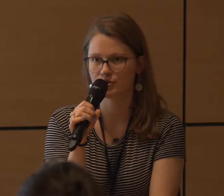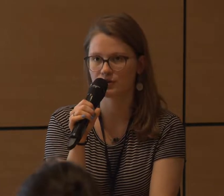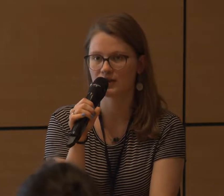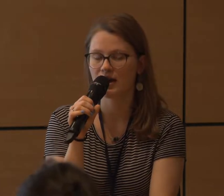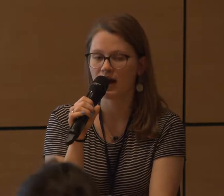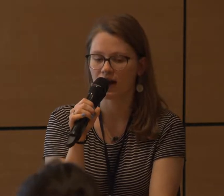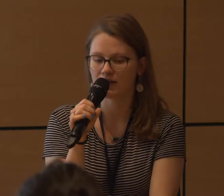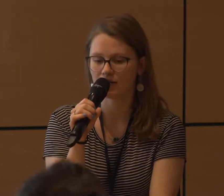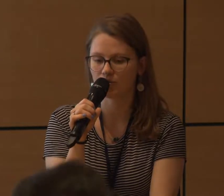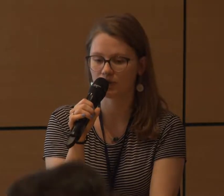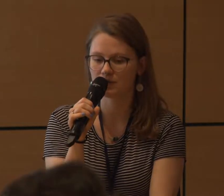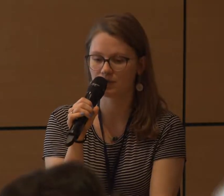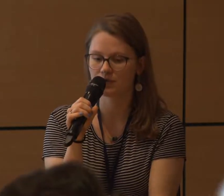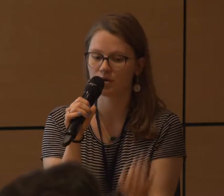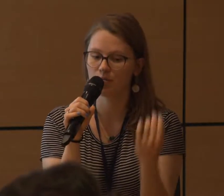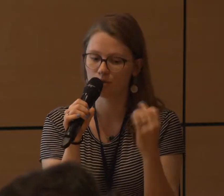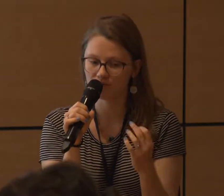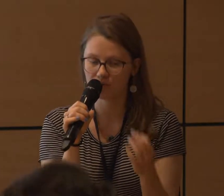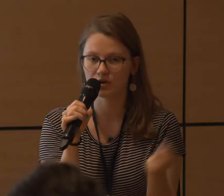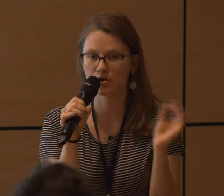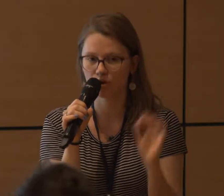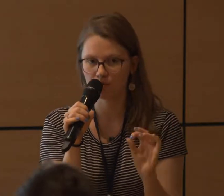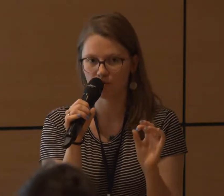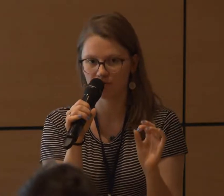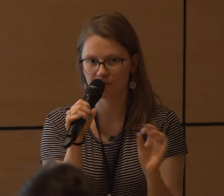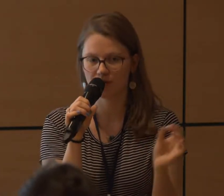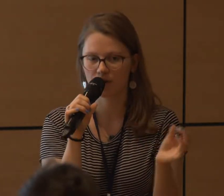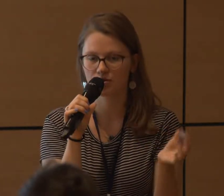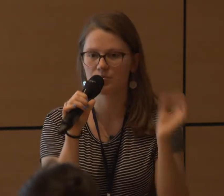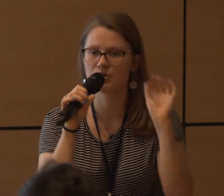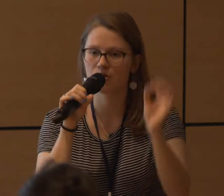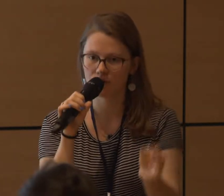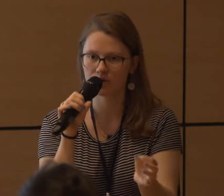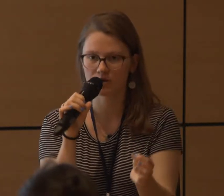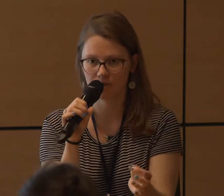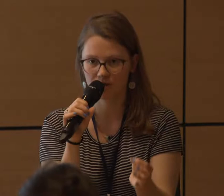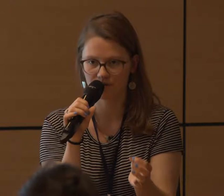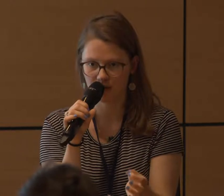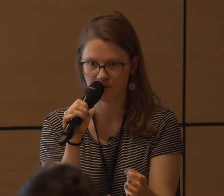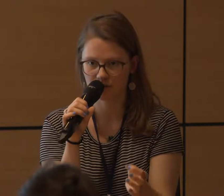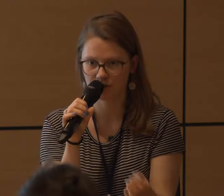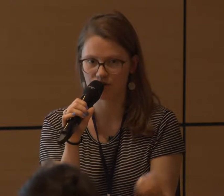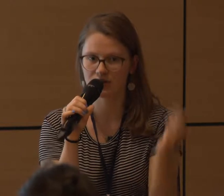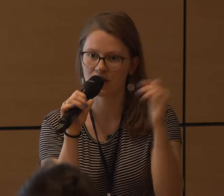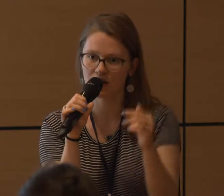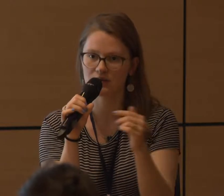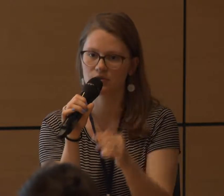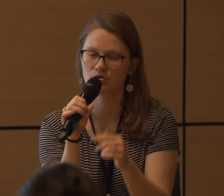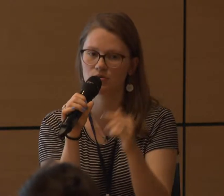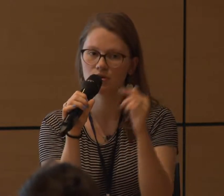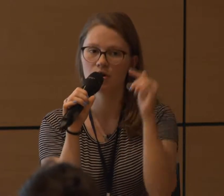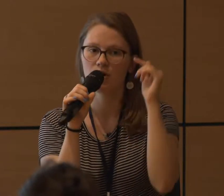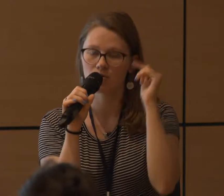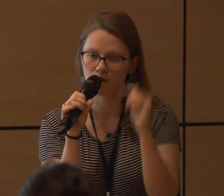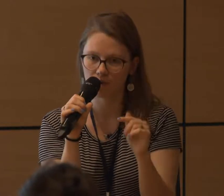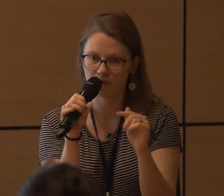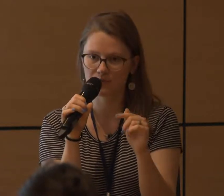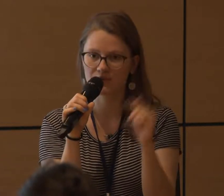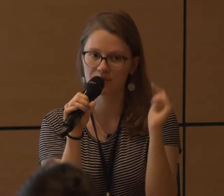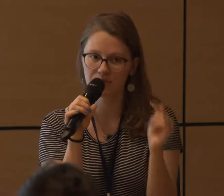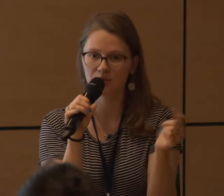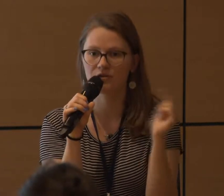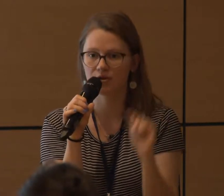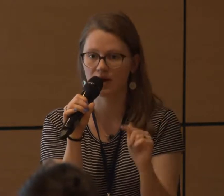about solutions i think we need to build a movement a global movement that goes beyond the topic of climate change and ties into the